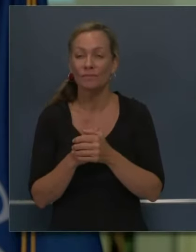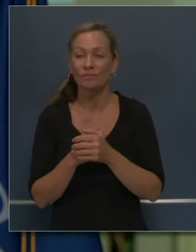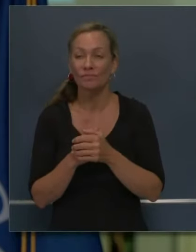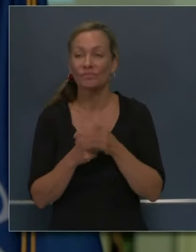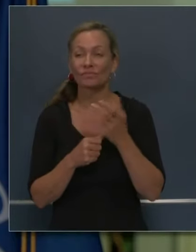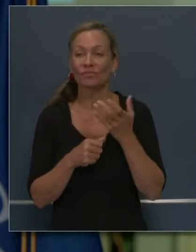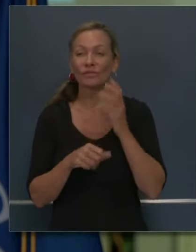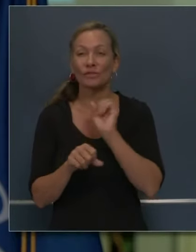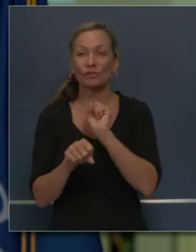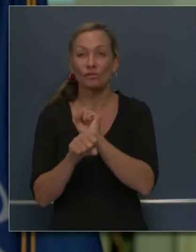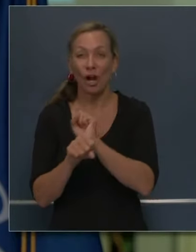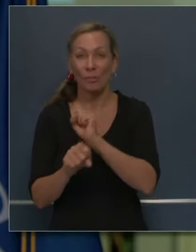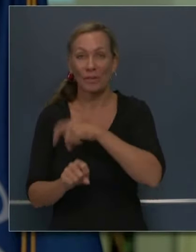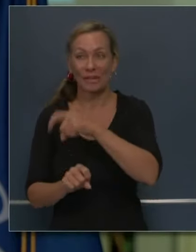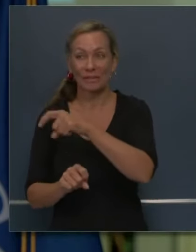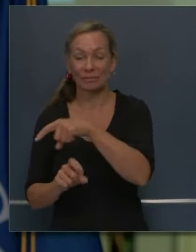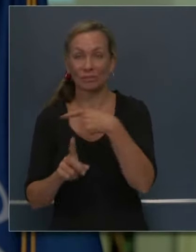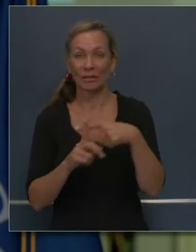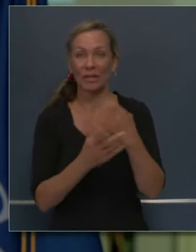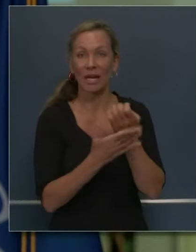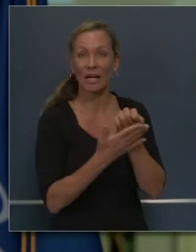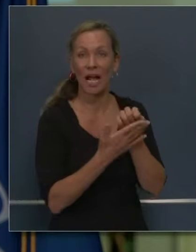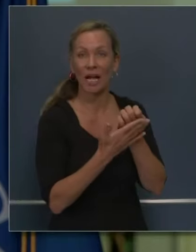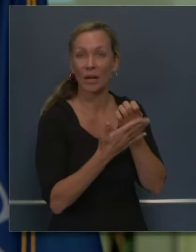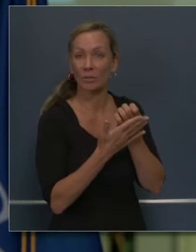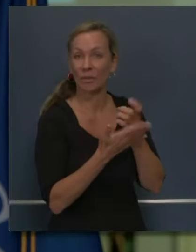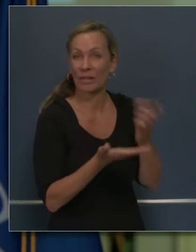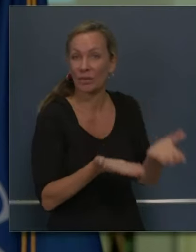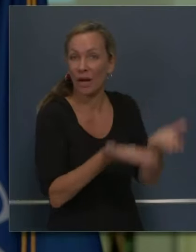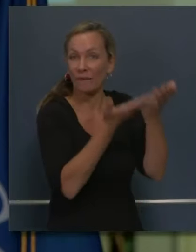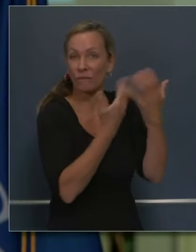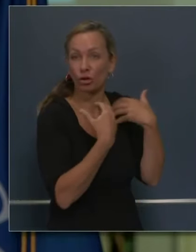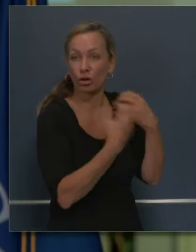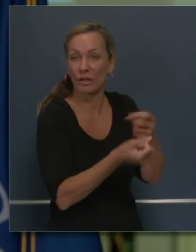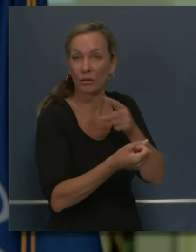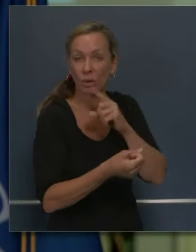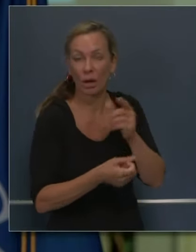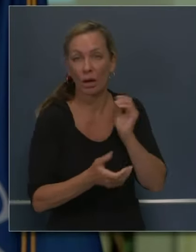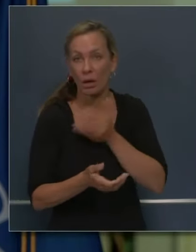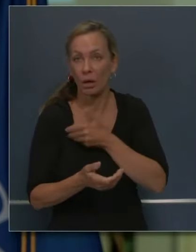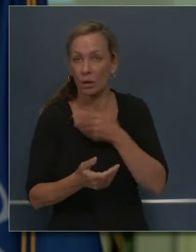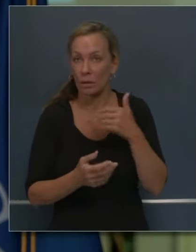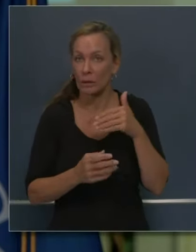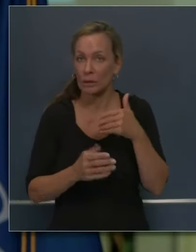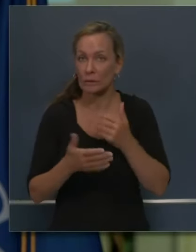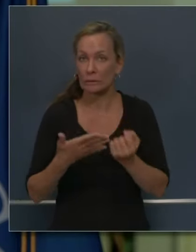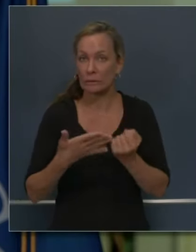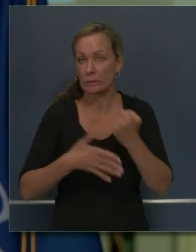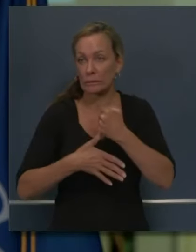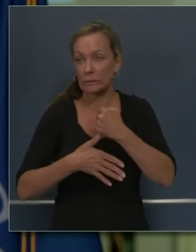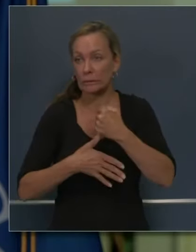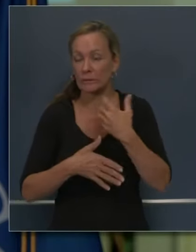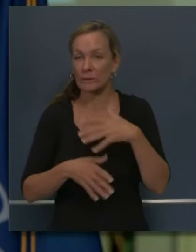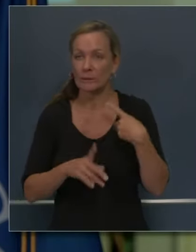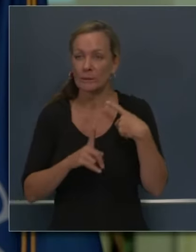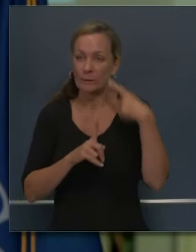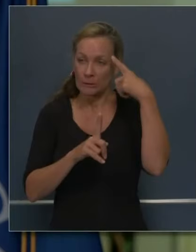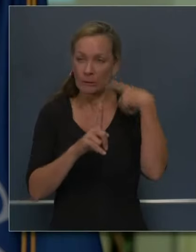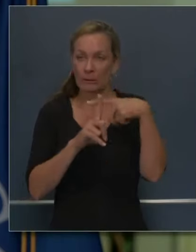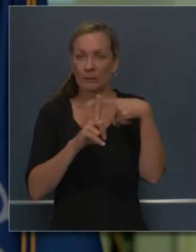top agenda item of this administration, and I'm very gratified in the spirit of your question of leadership of a number